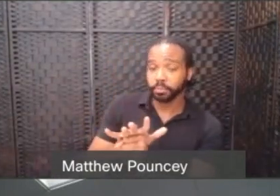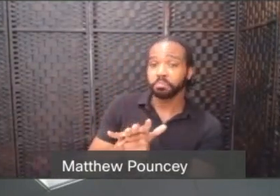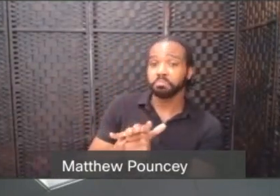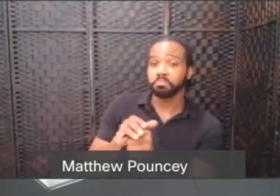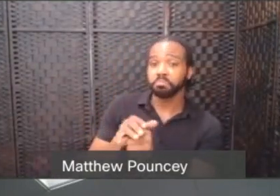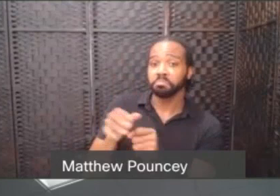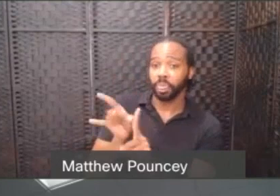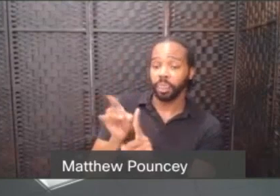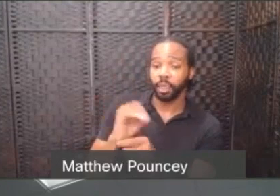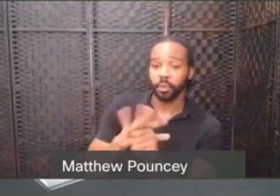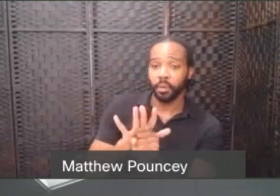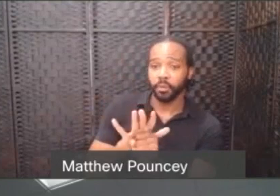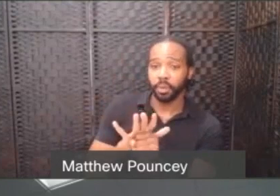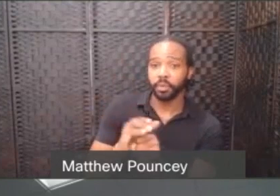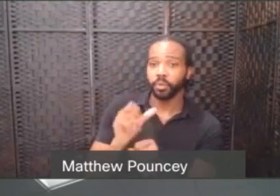quote.